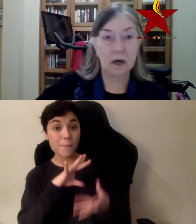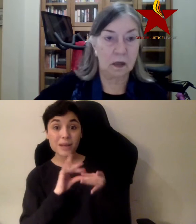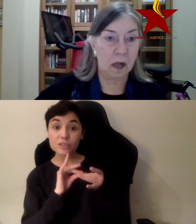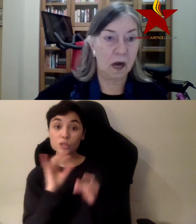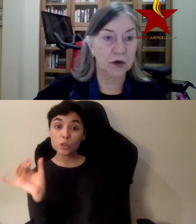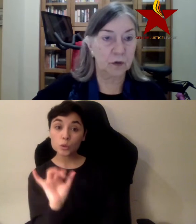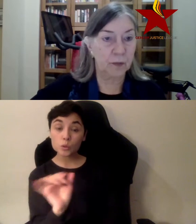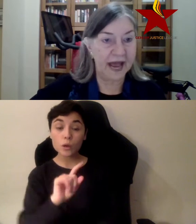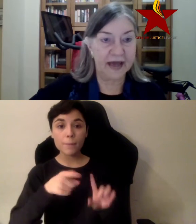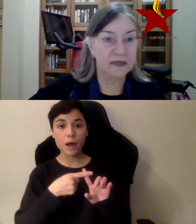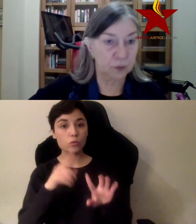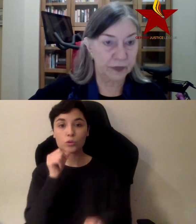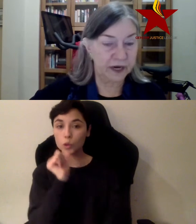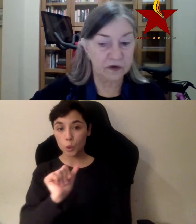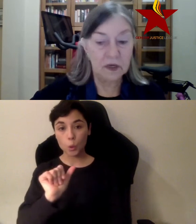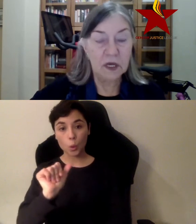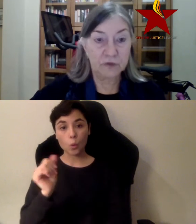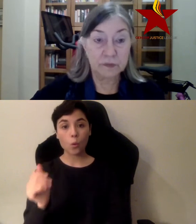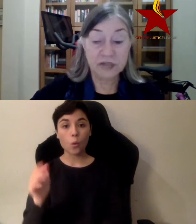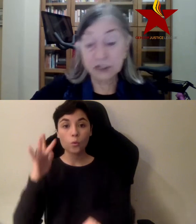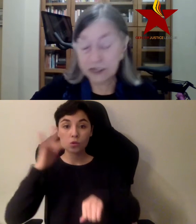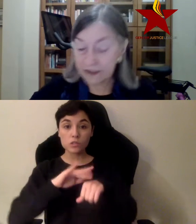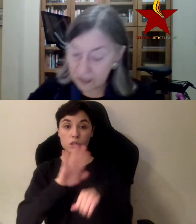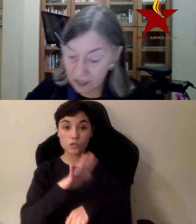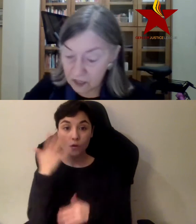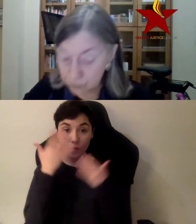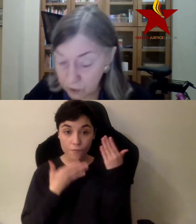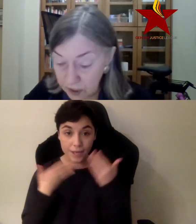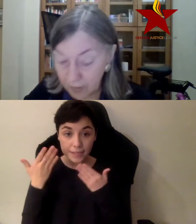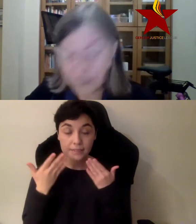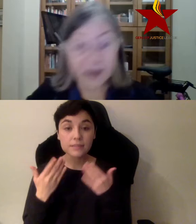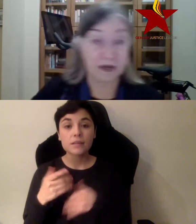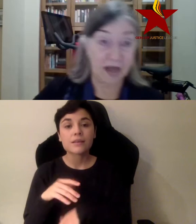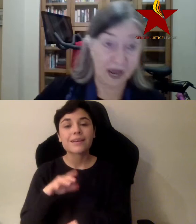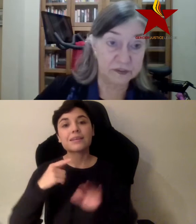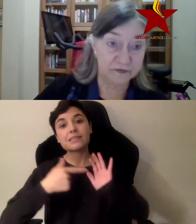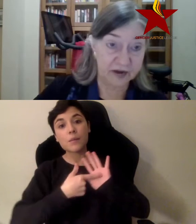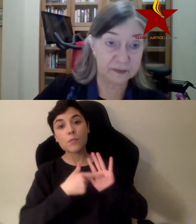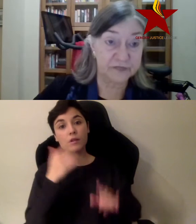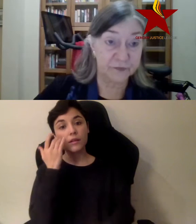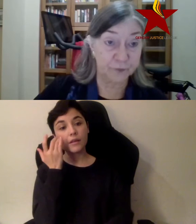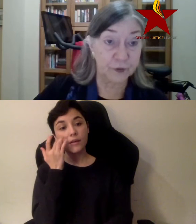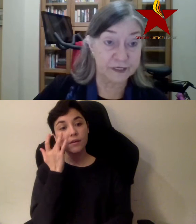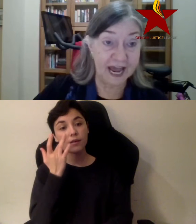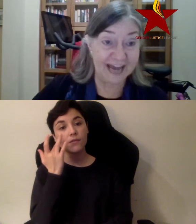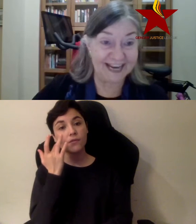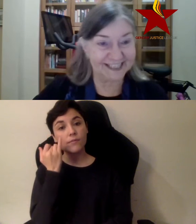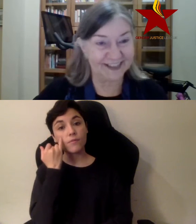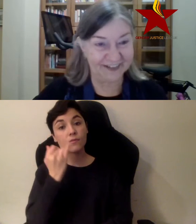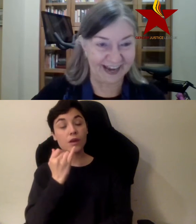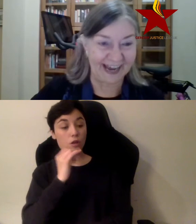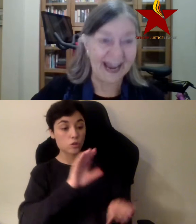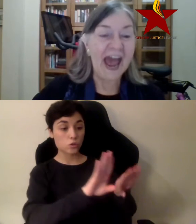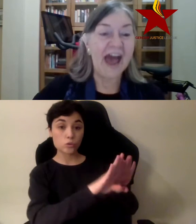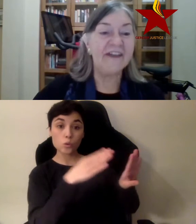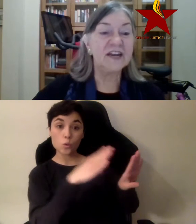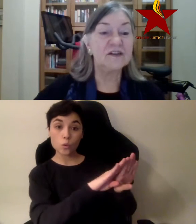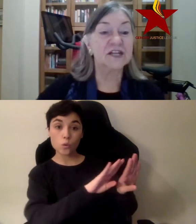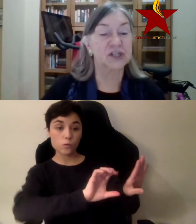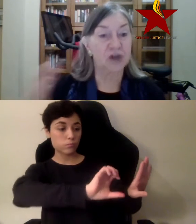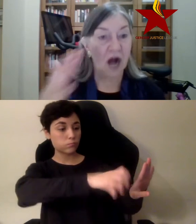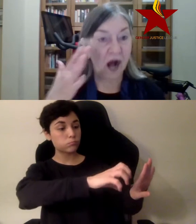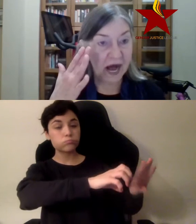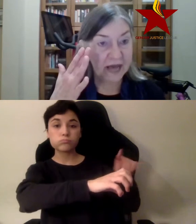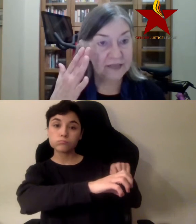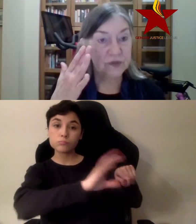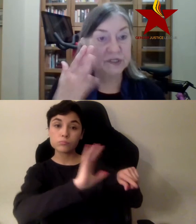viral particle on your hands or whatever from touching that doorknob that can house a virus for 4 days, okay, and then